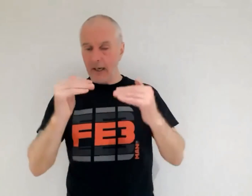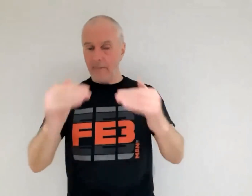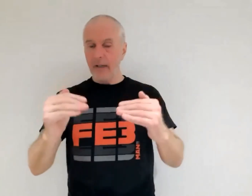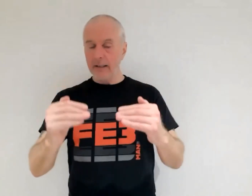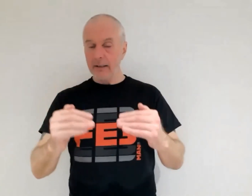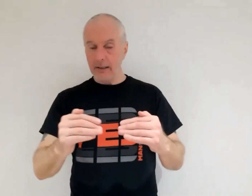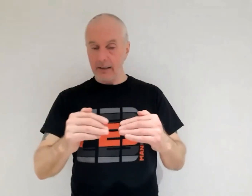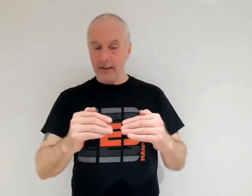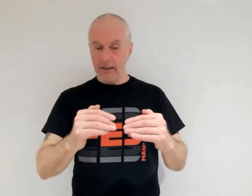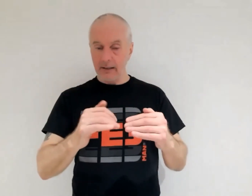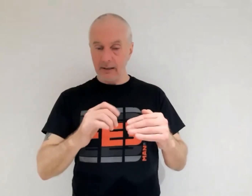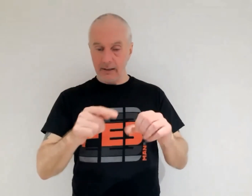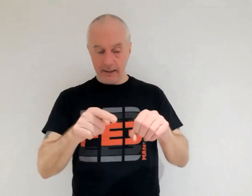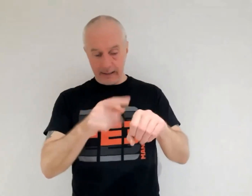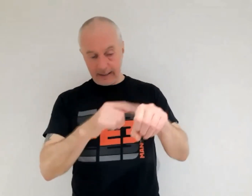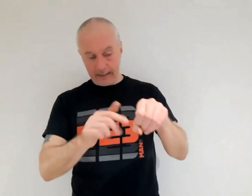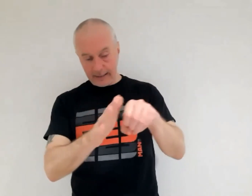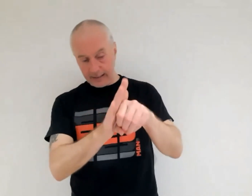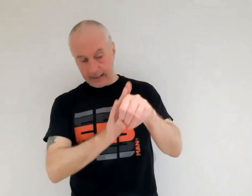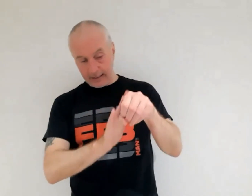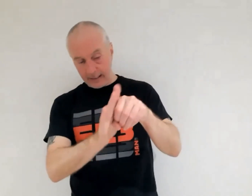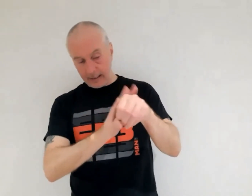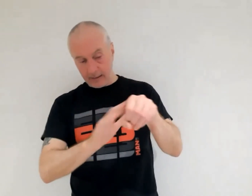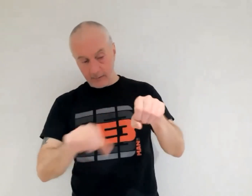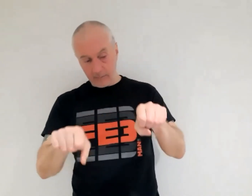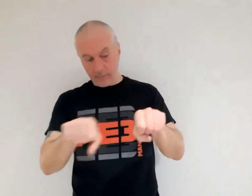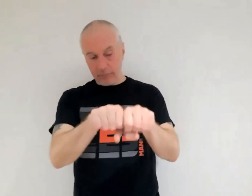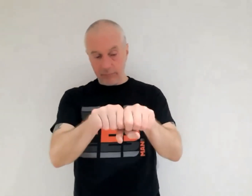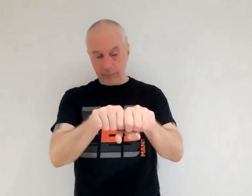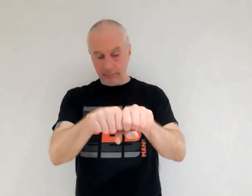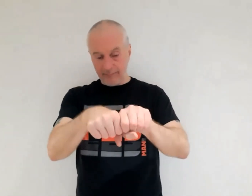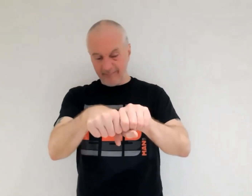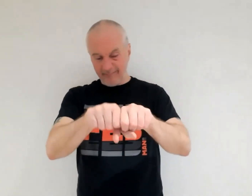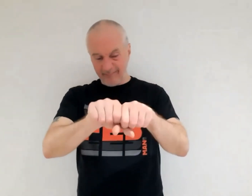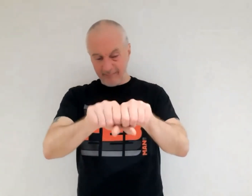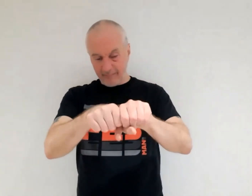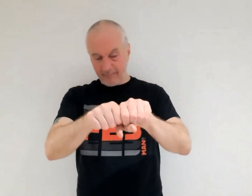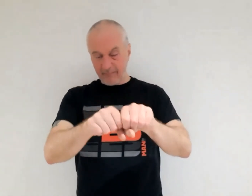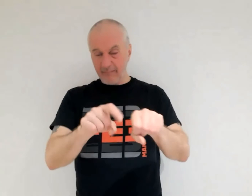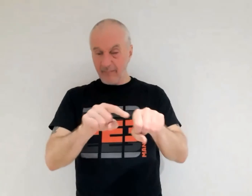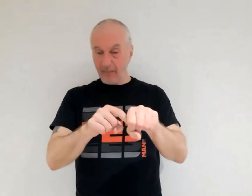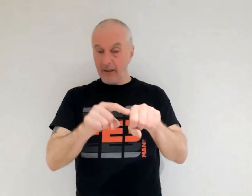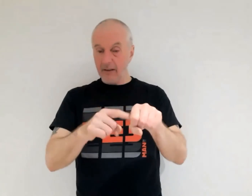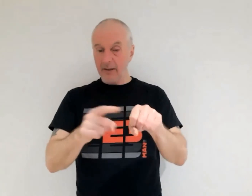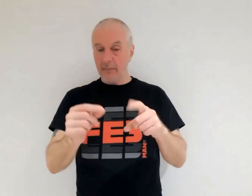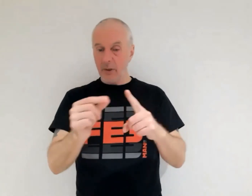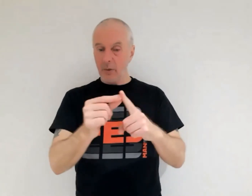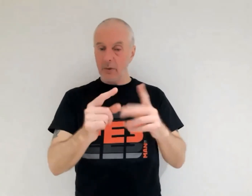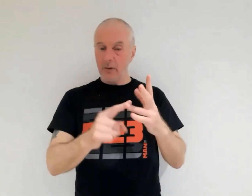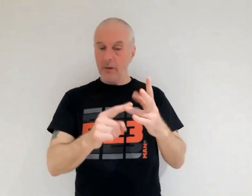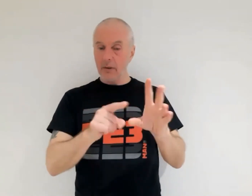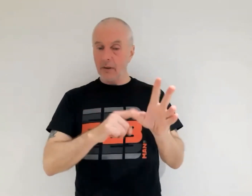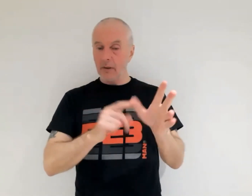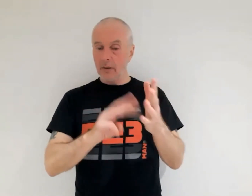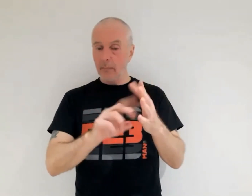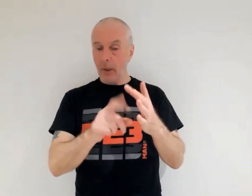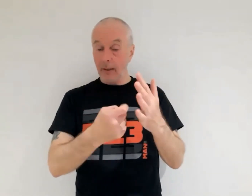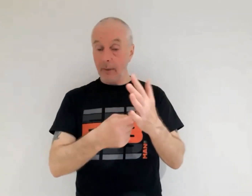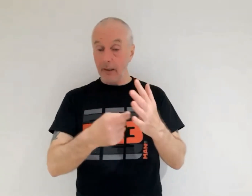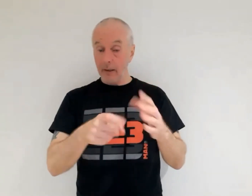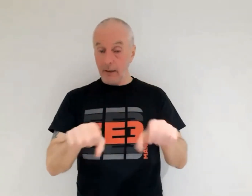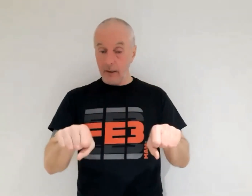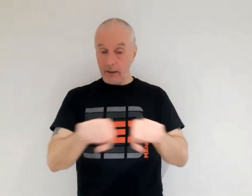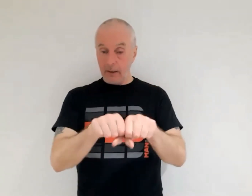compounds, but they all fundamentally boil down to elastomers. So it's some sort of polymer which fills the space and allows